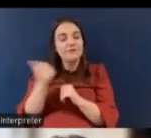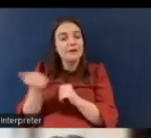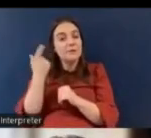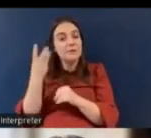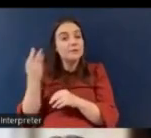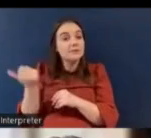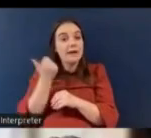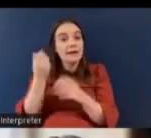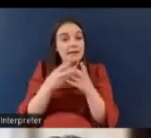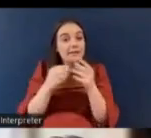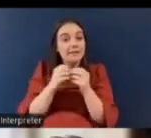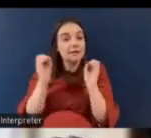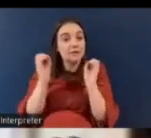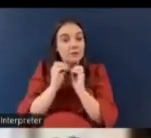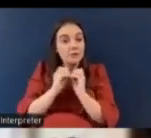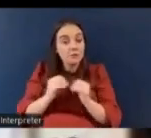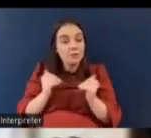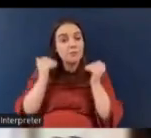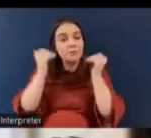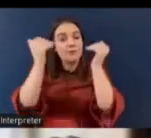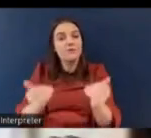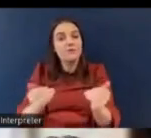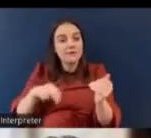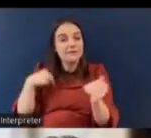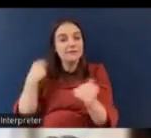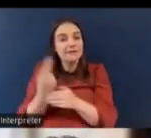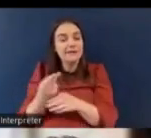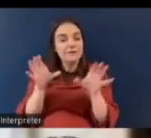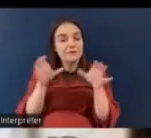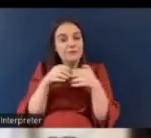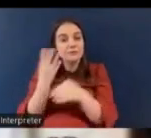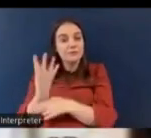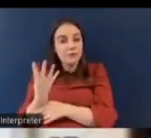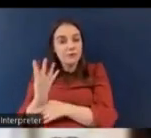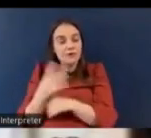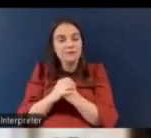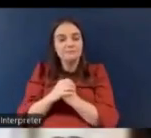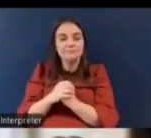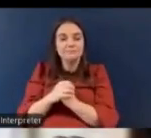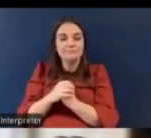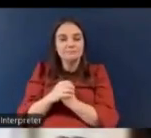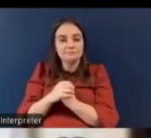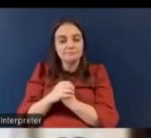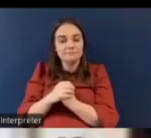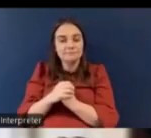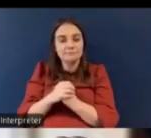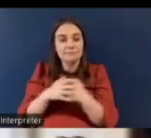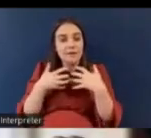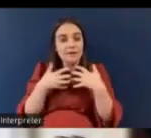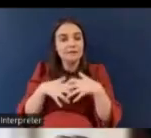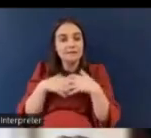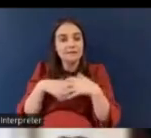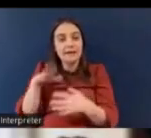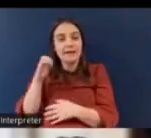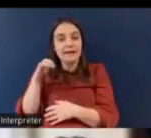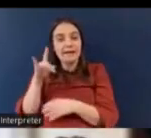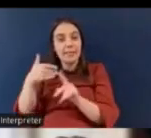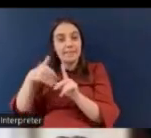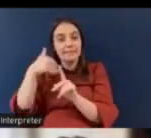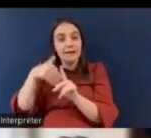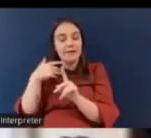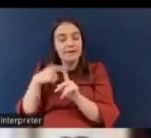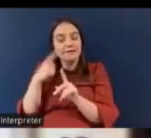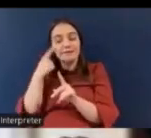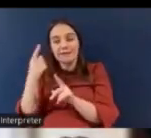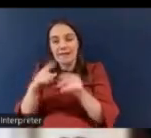put anything in the chat, I'll move on quickly to group 4. And our tech Leah behind the scenes, you might put on the last